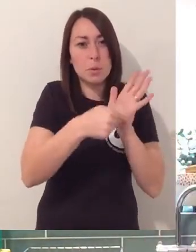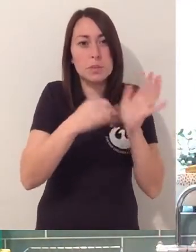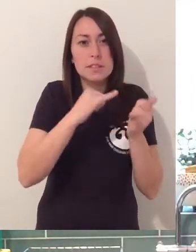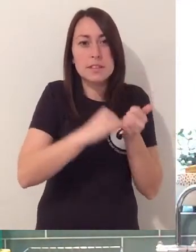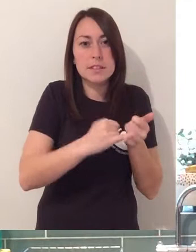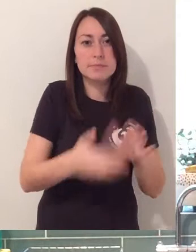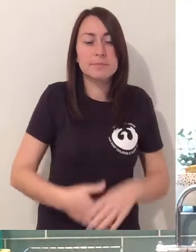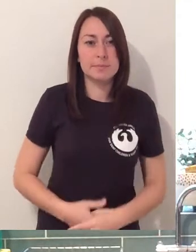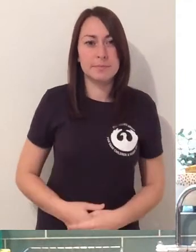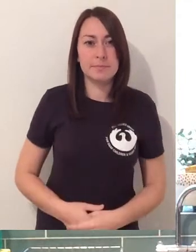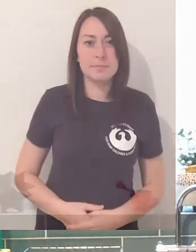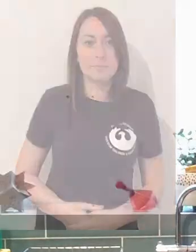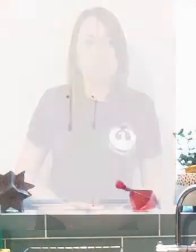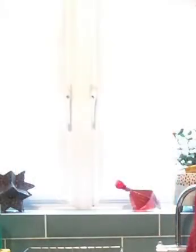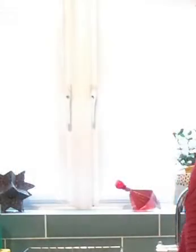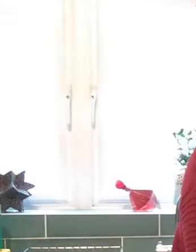are.